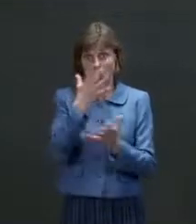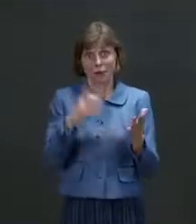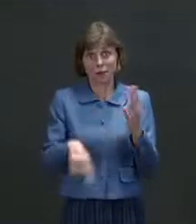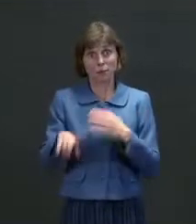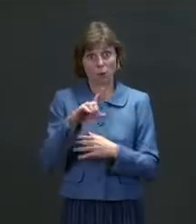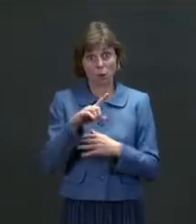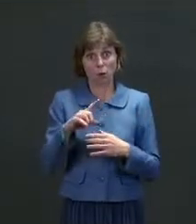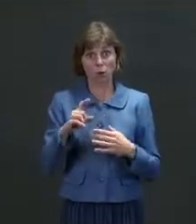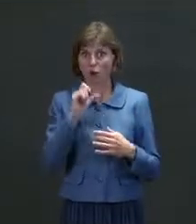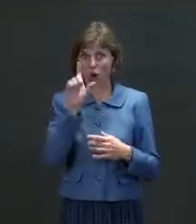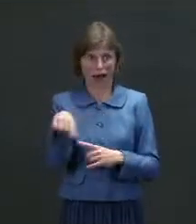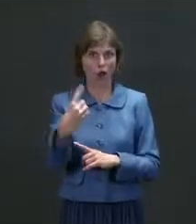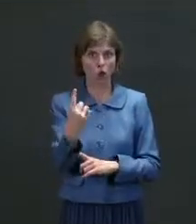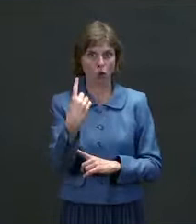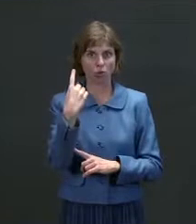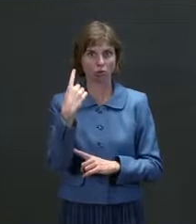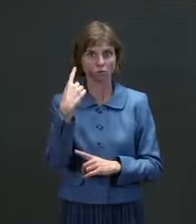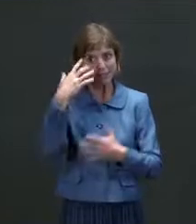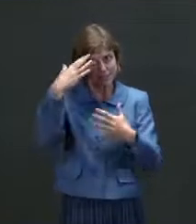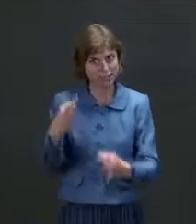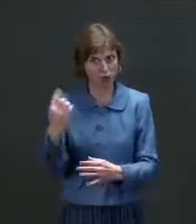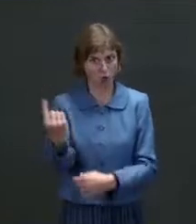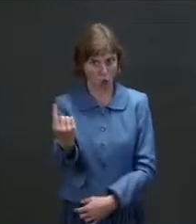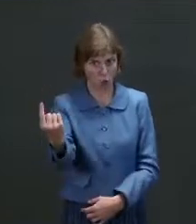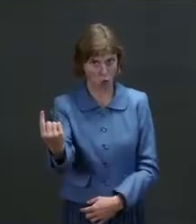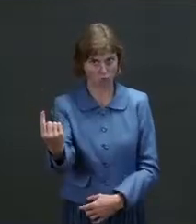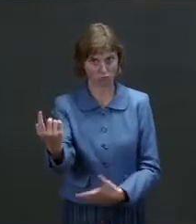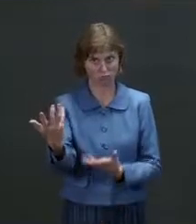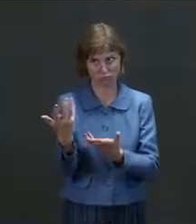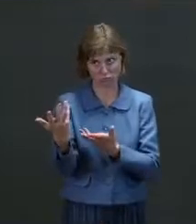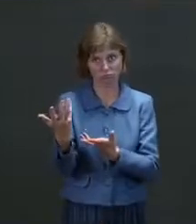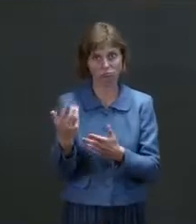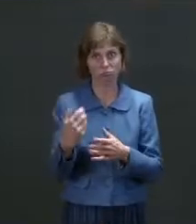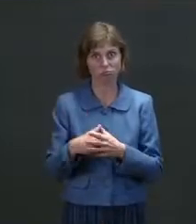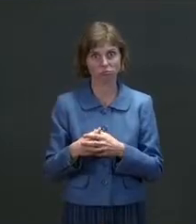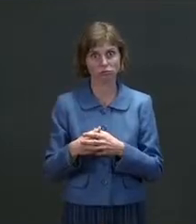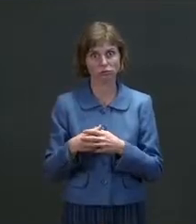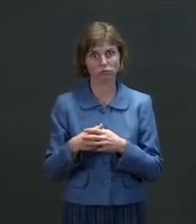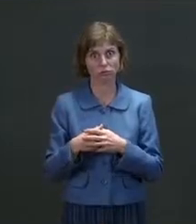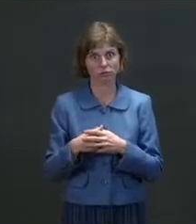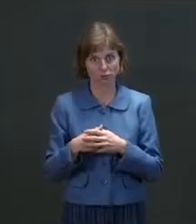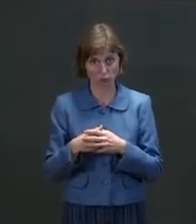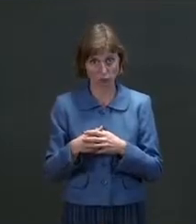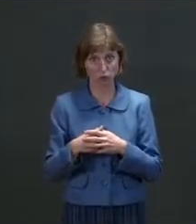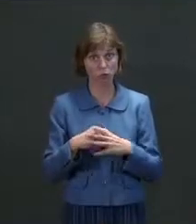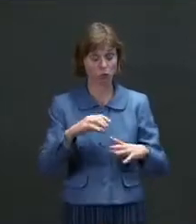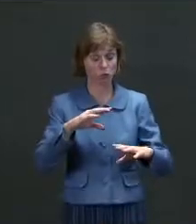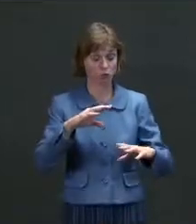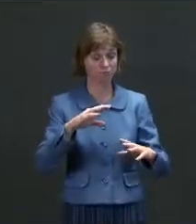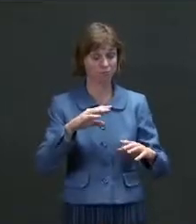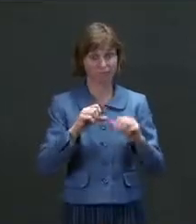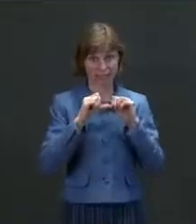making decisions, and being able to keep our patrons and staff safe.